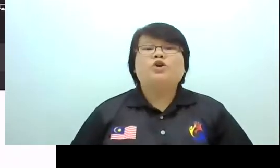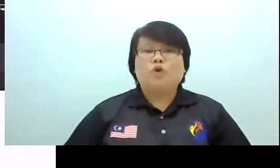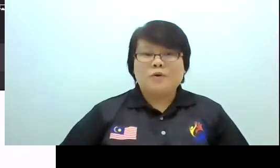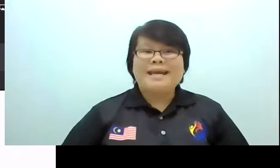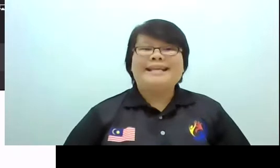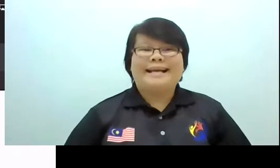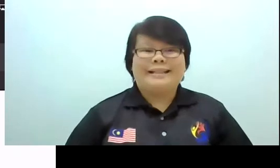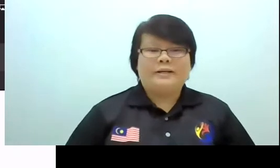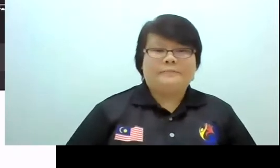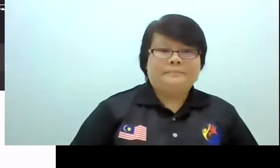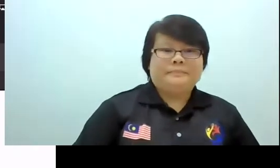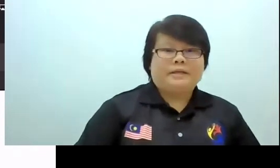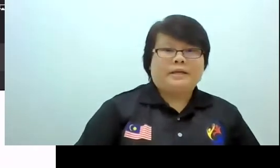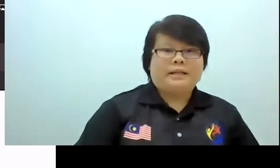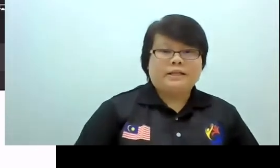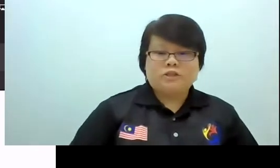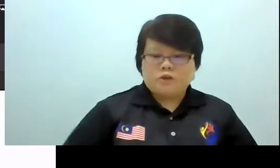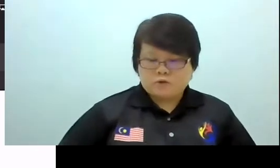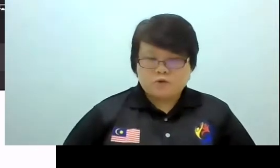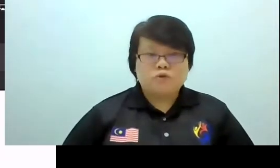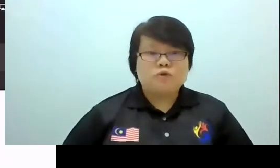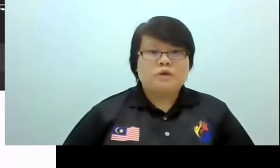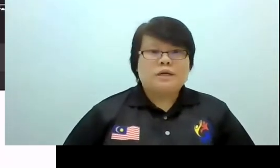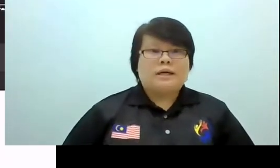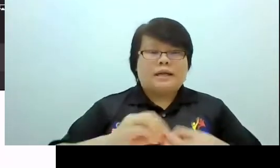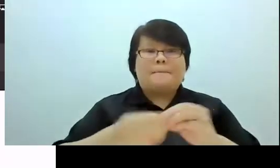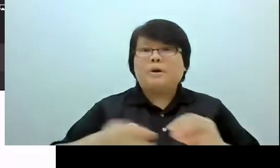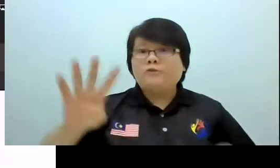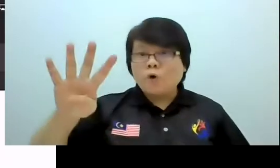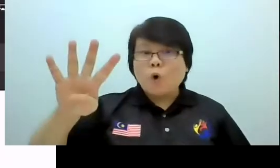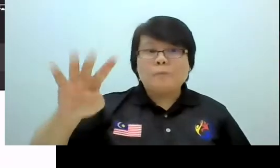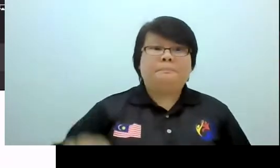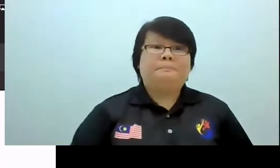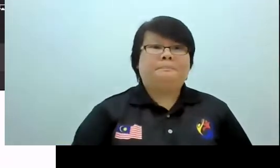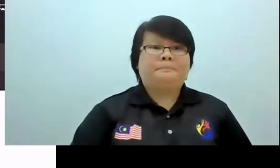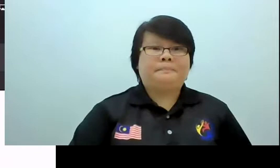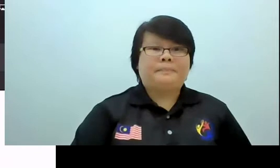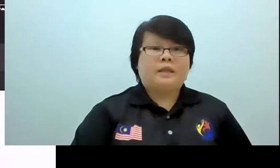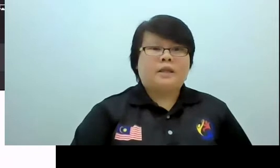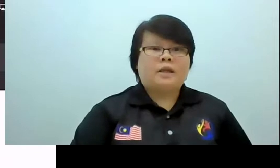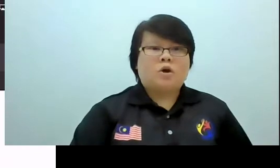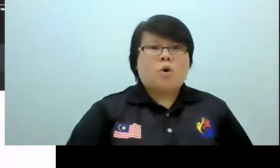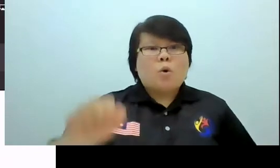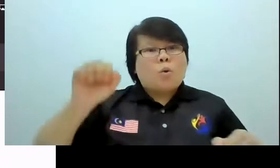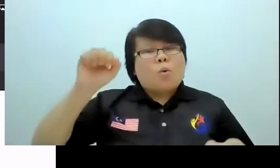Okay, green color. Let's go to number four.